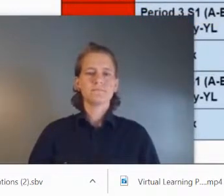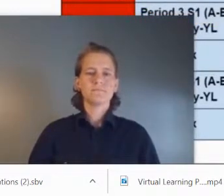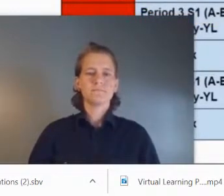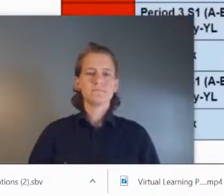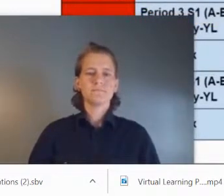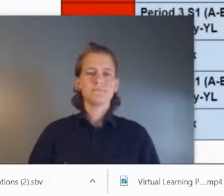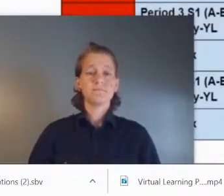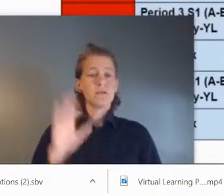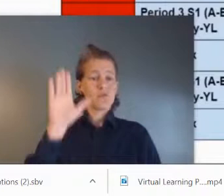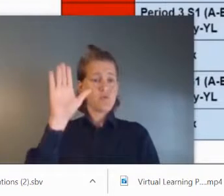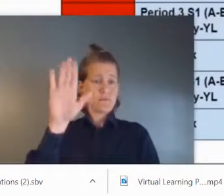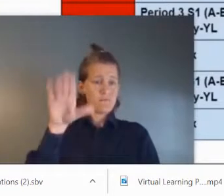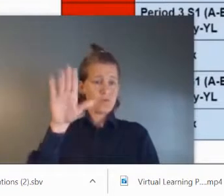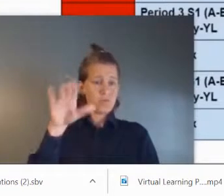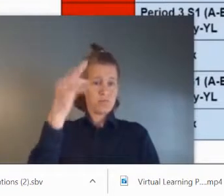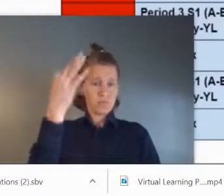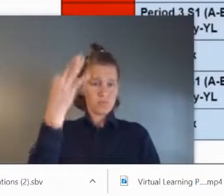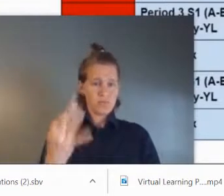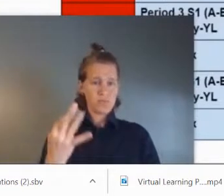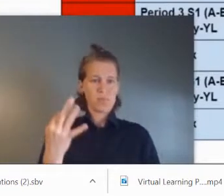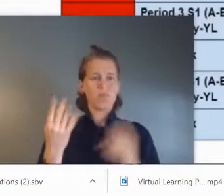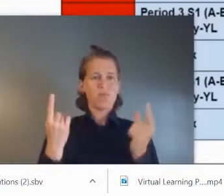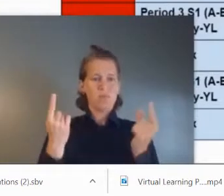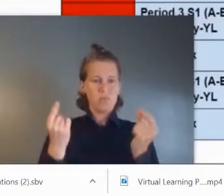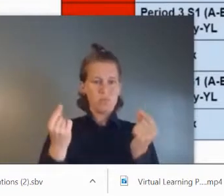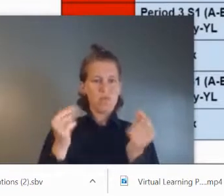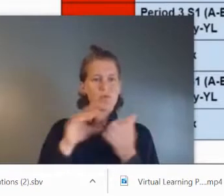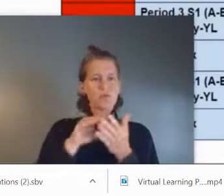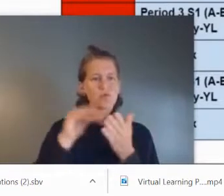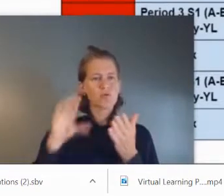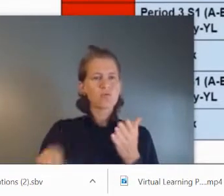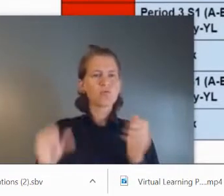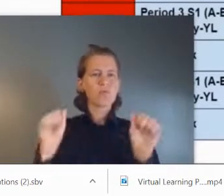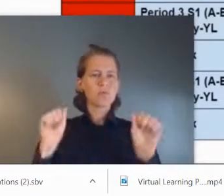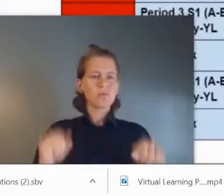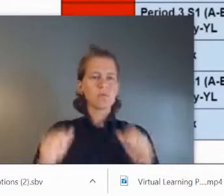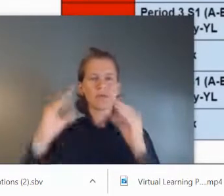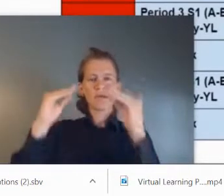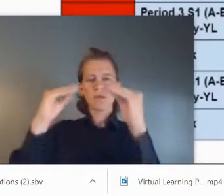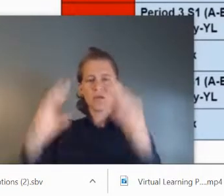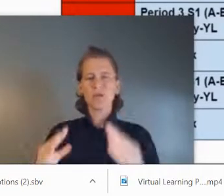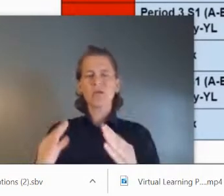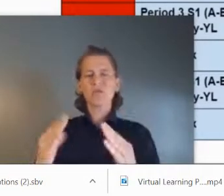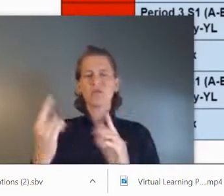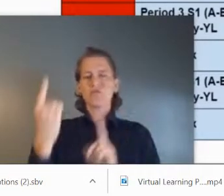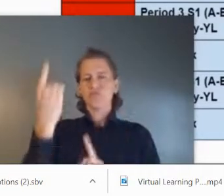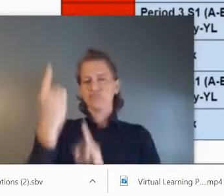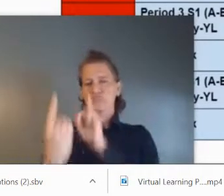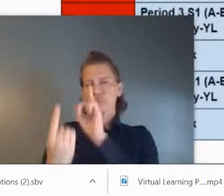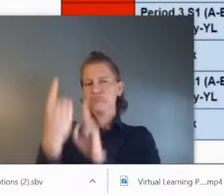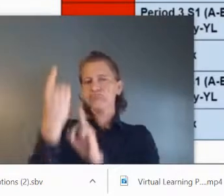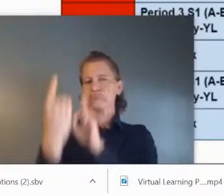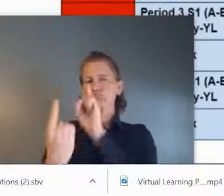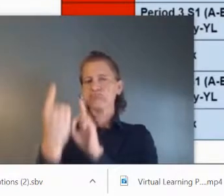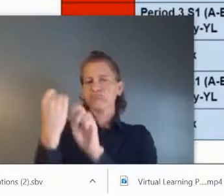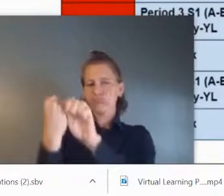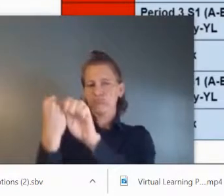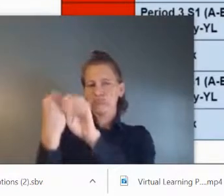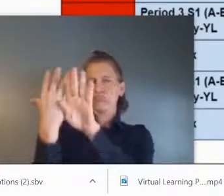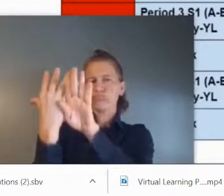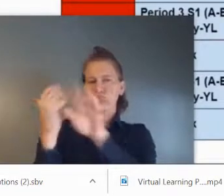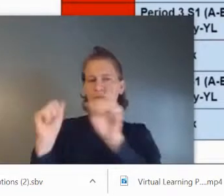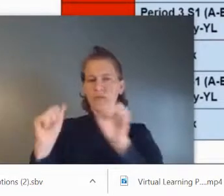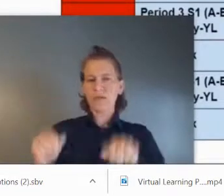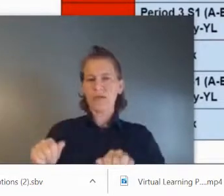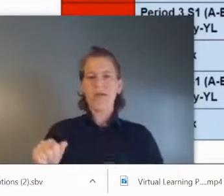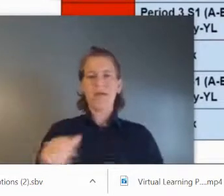In the afternoon on Wellness Friday, students will have the opportunity to meet with their teachers during scheduled office hours and participate in